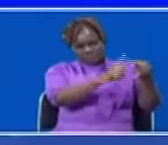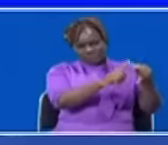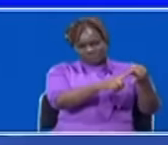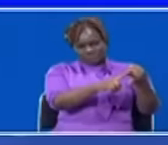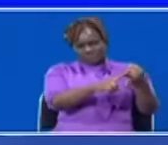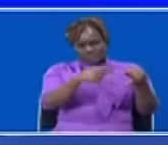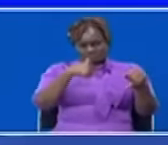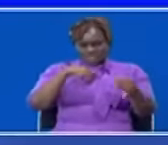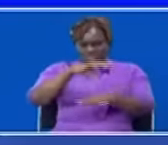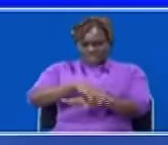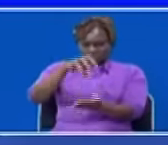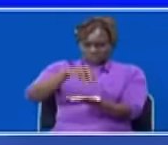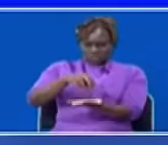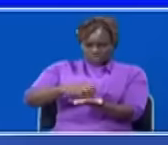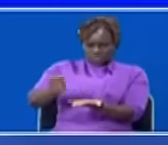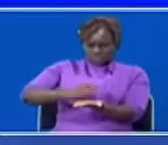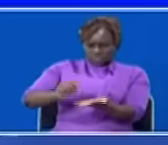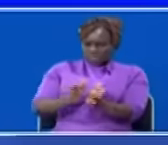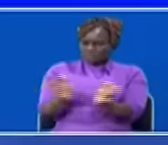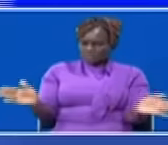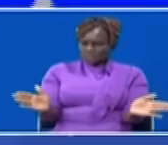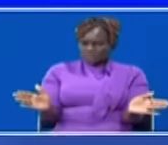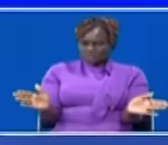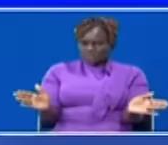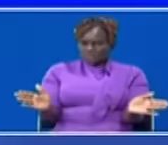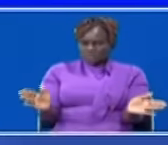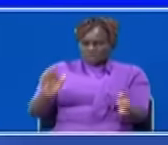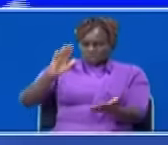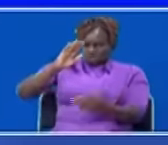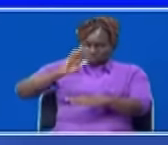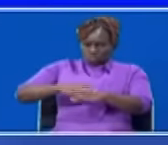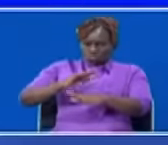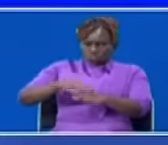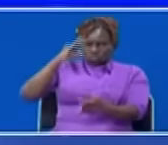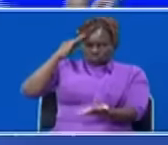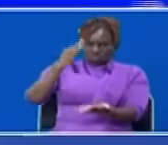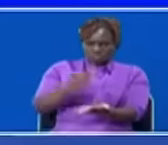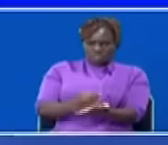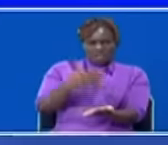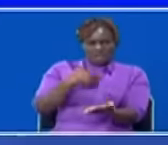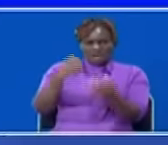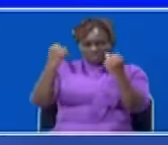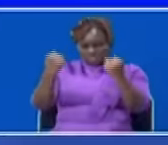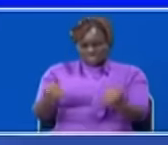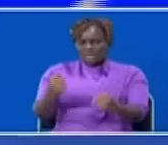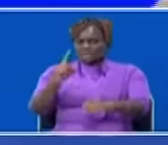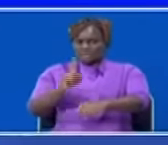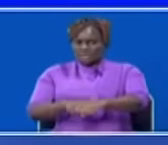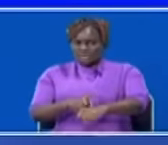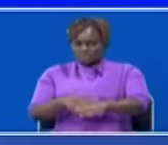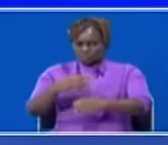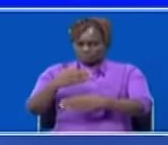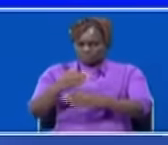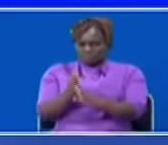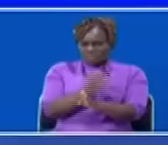I took the position of Secretary General in good faith, mm-hmm. in absolute good faith. Mm-hmm. I know we had a very difficult time yes. in the build-up